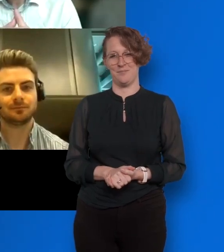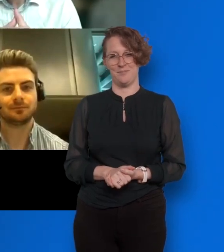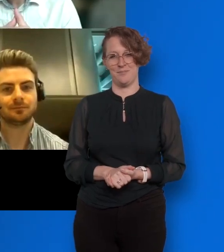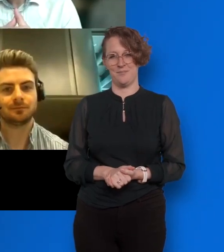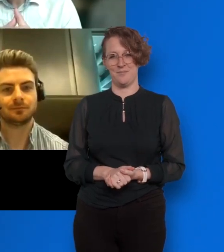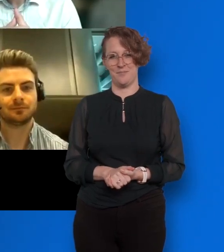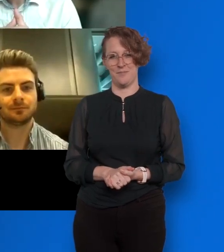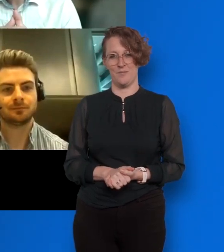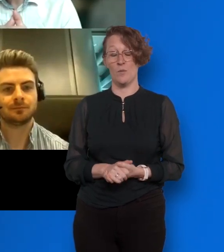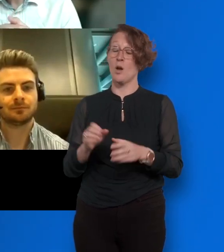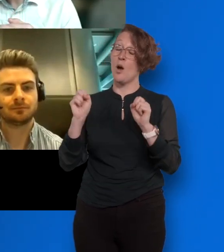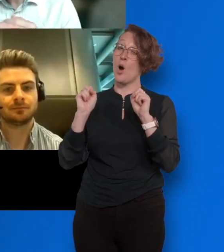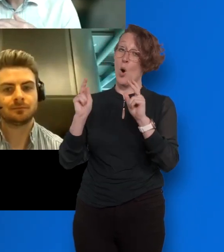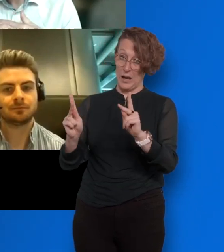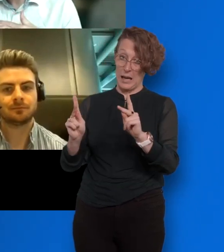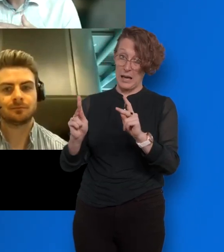Okay,